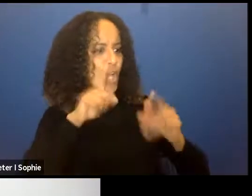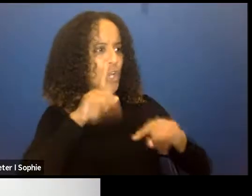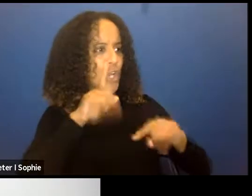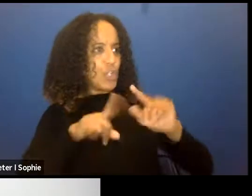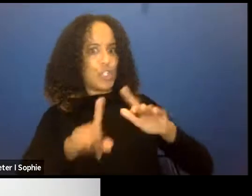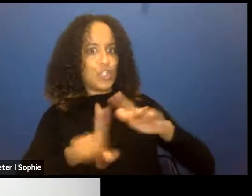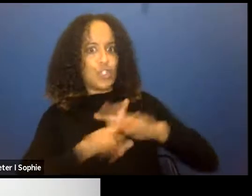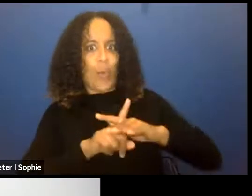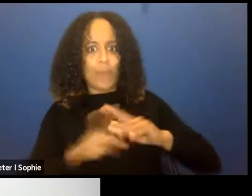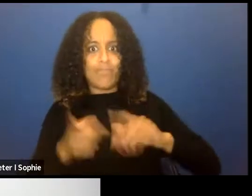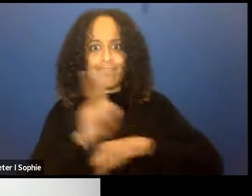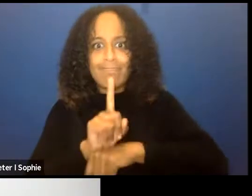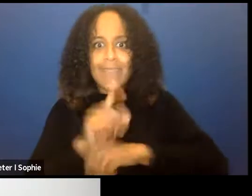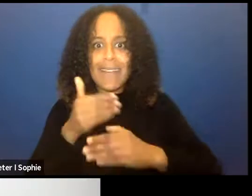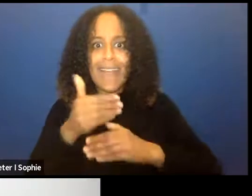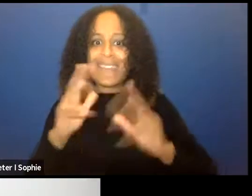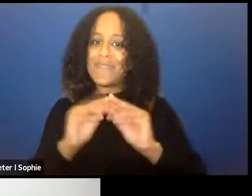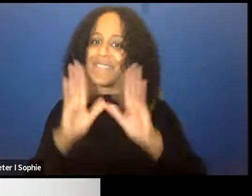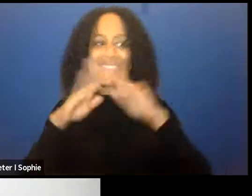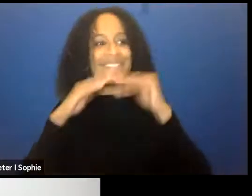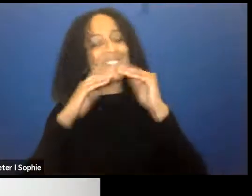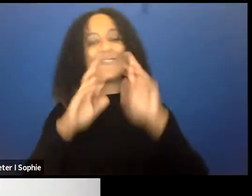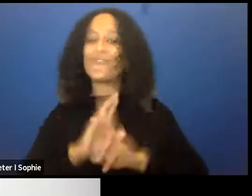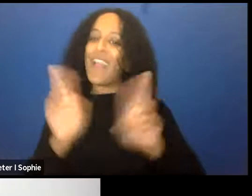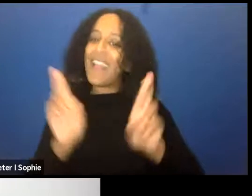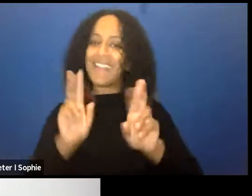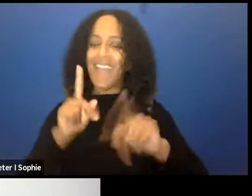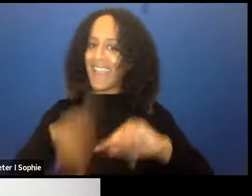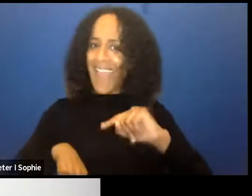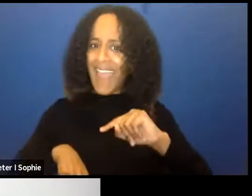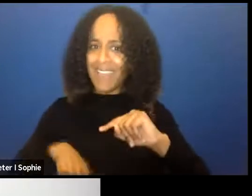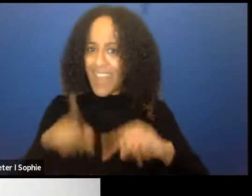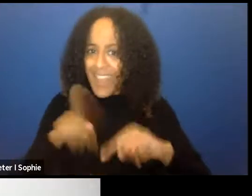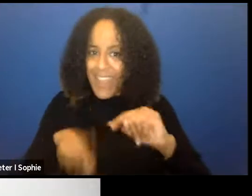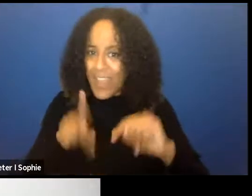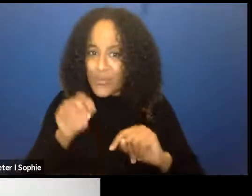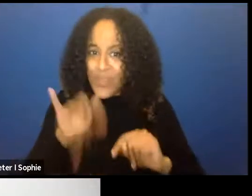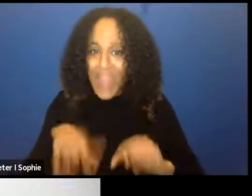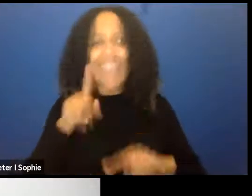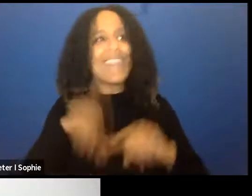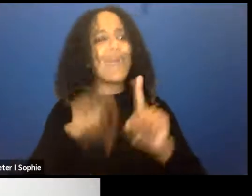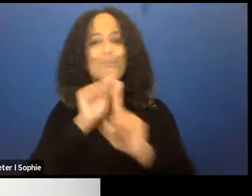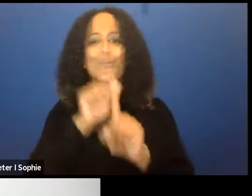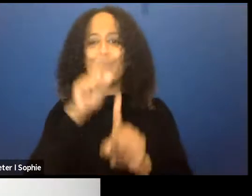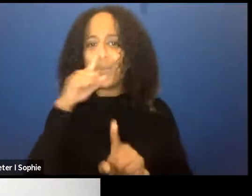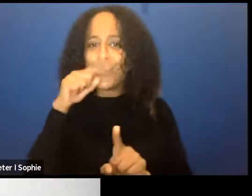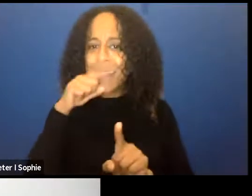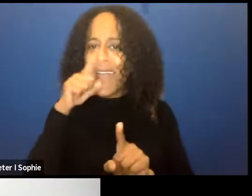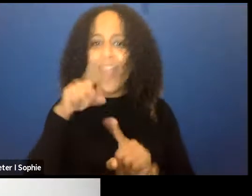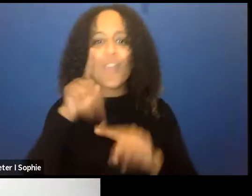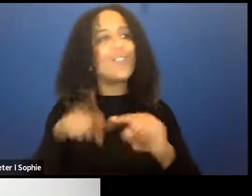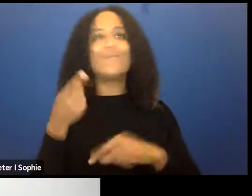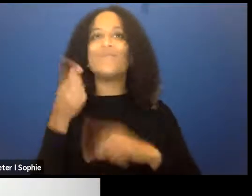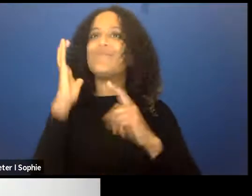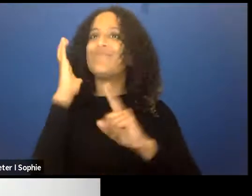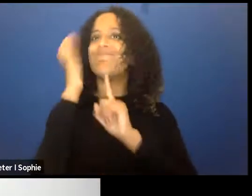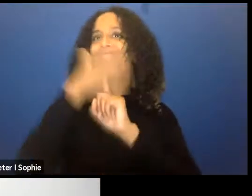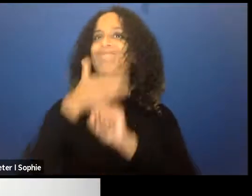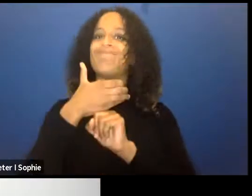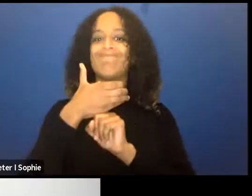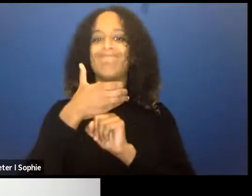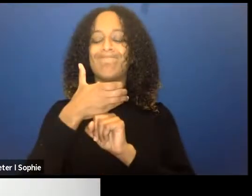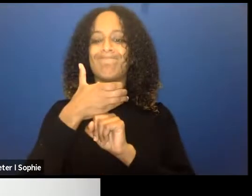the next meeting smiling and happy. I can't do that. I can't pretend. I couldn't put that face on. And I